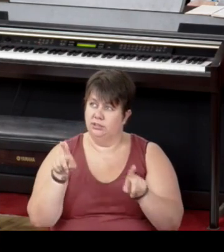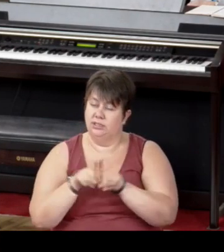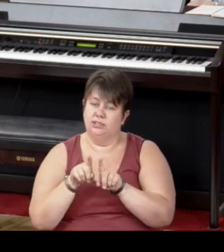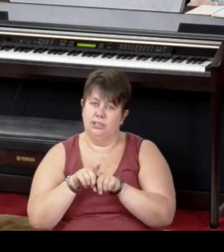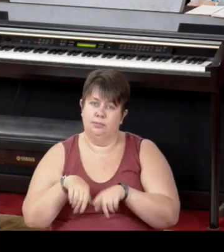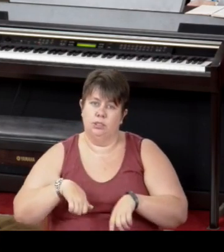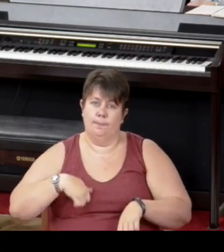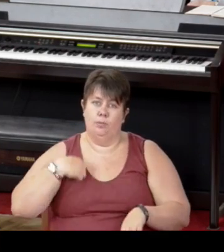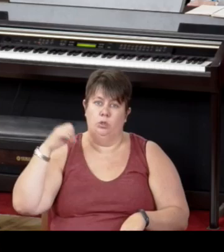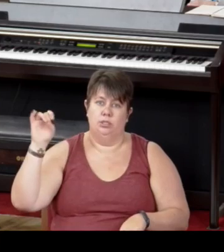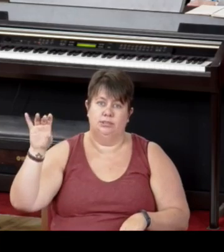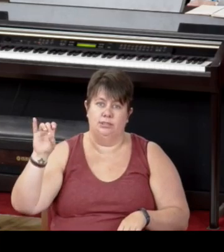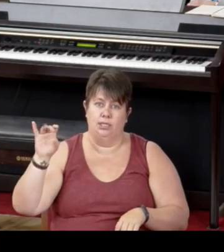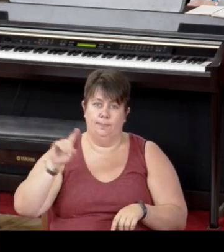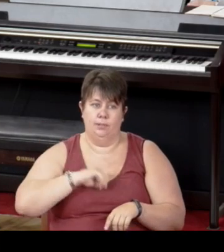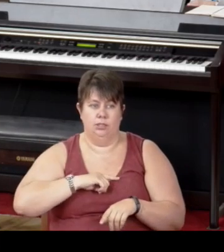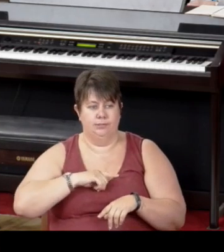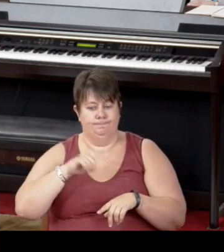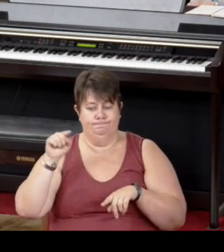backdrop of this world.